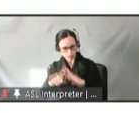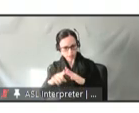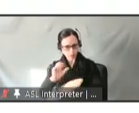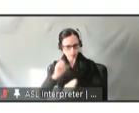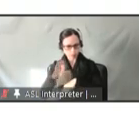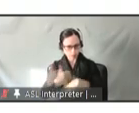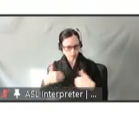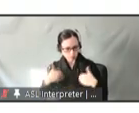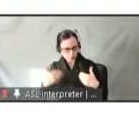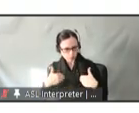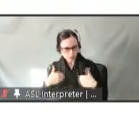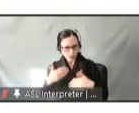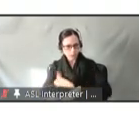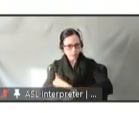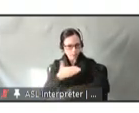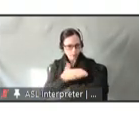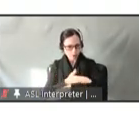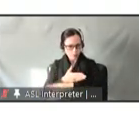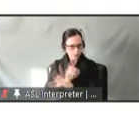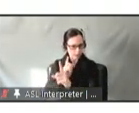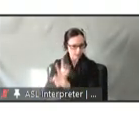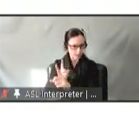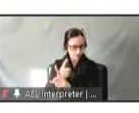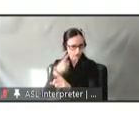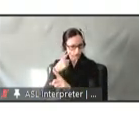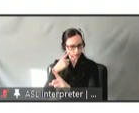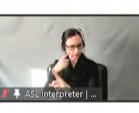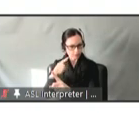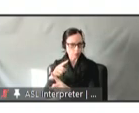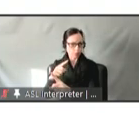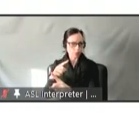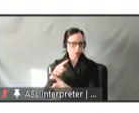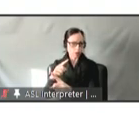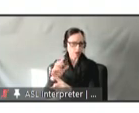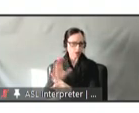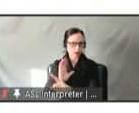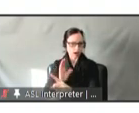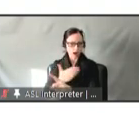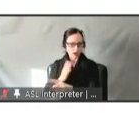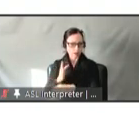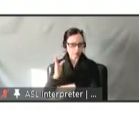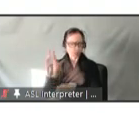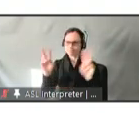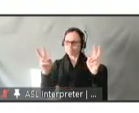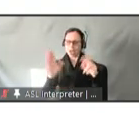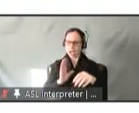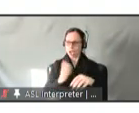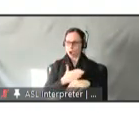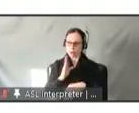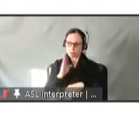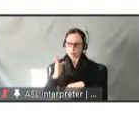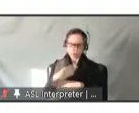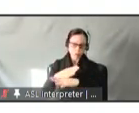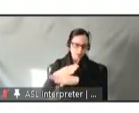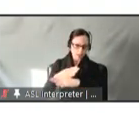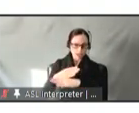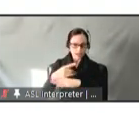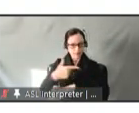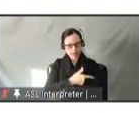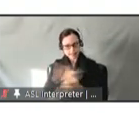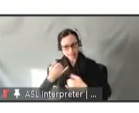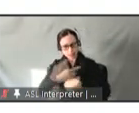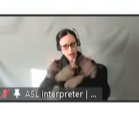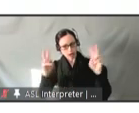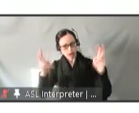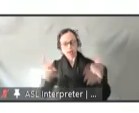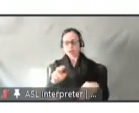immunization improvement initiative called the Safeguard Our Future, Protect Tomorrow, Vaccinate Today. And this was extended from